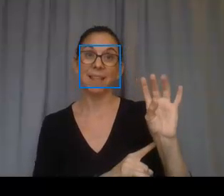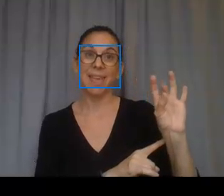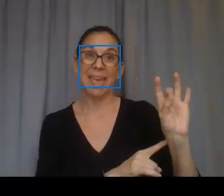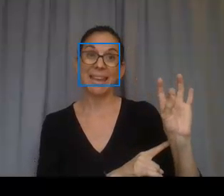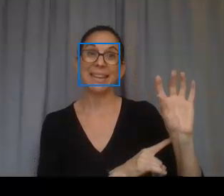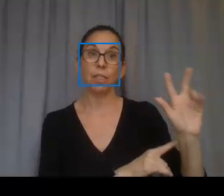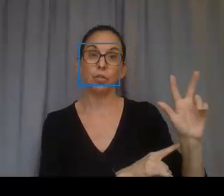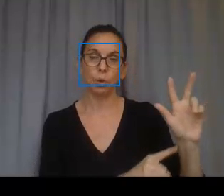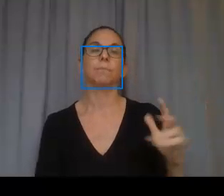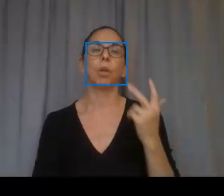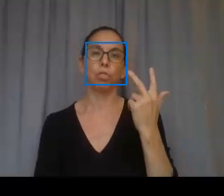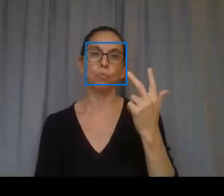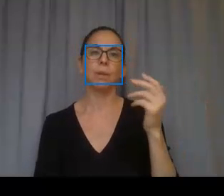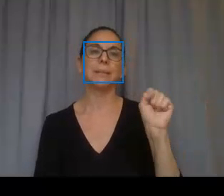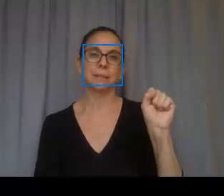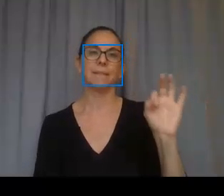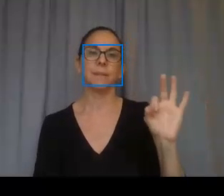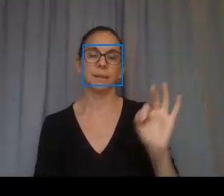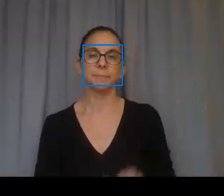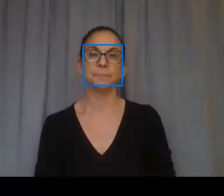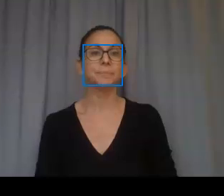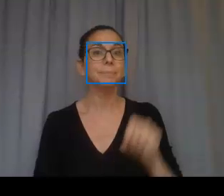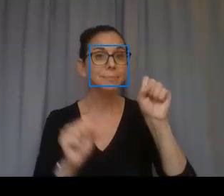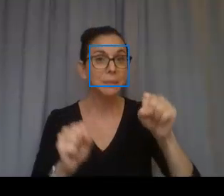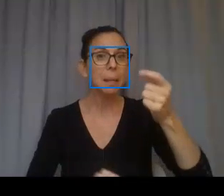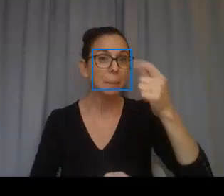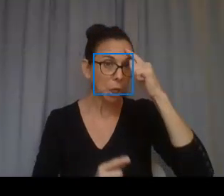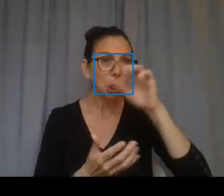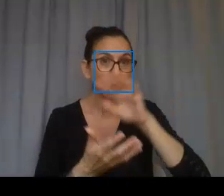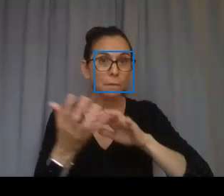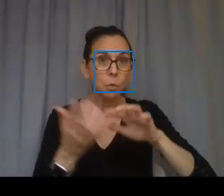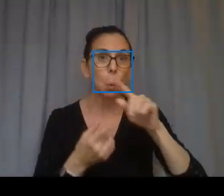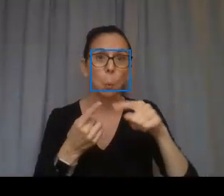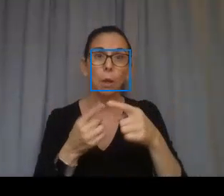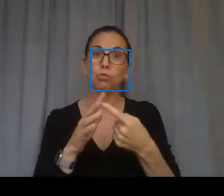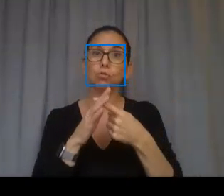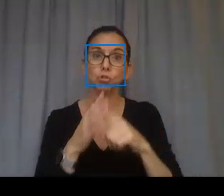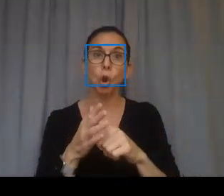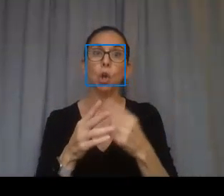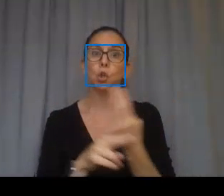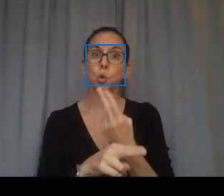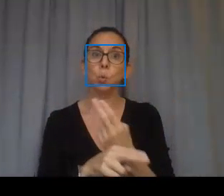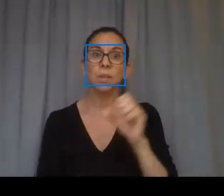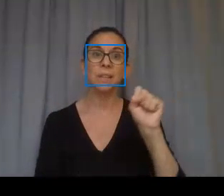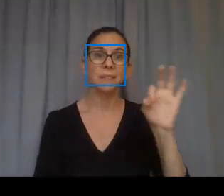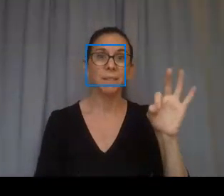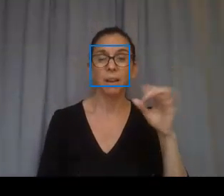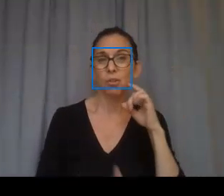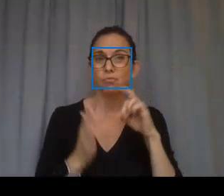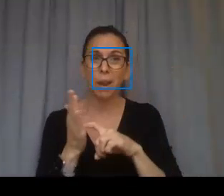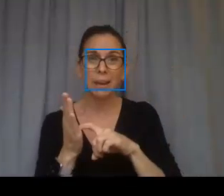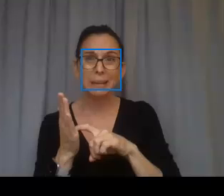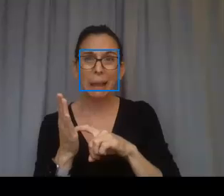3. Now, this can be a little confusing when you're starting out using significant digits, when to recognize when those zeros